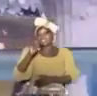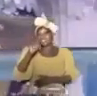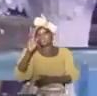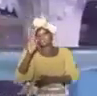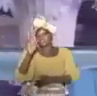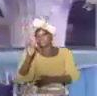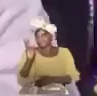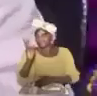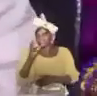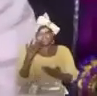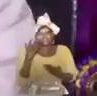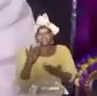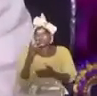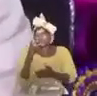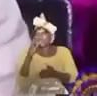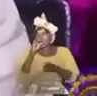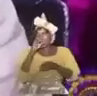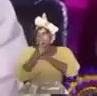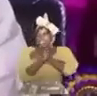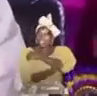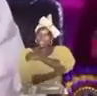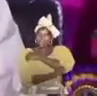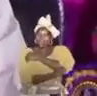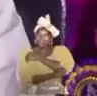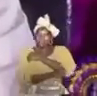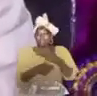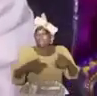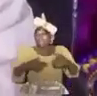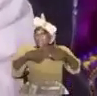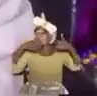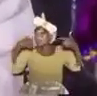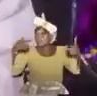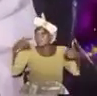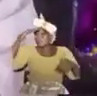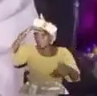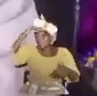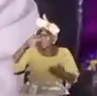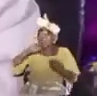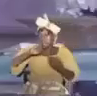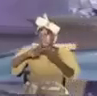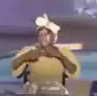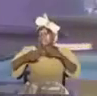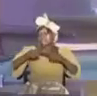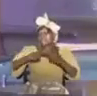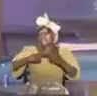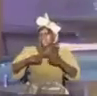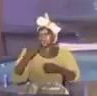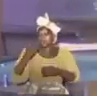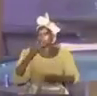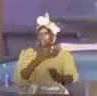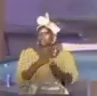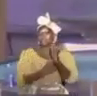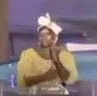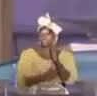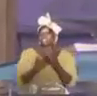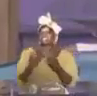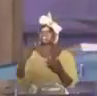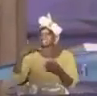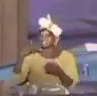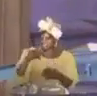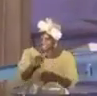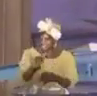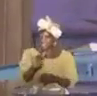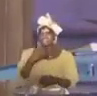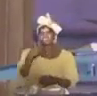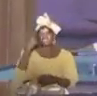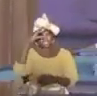the fact that even though Abraham, a great man, a friend of God, and yet the Bible lets us know that that